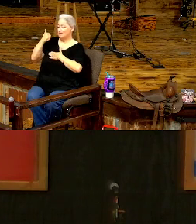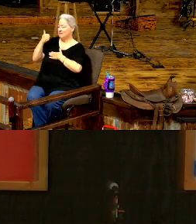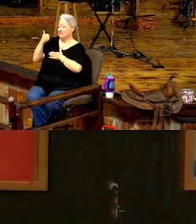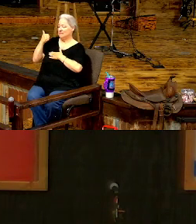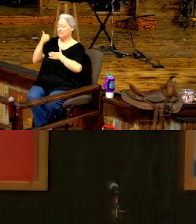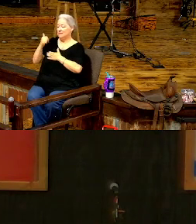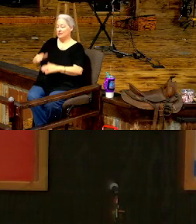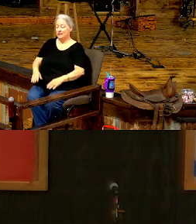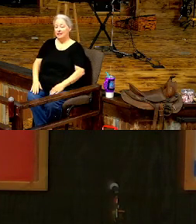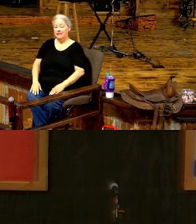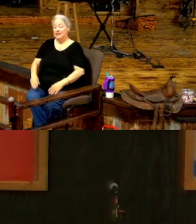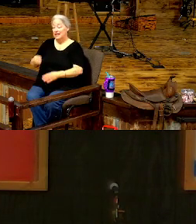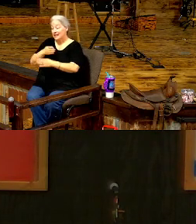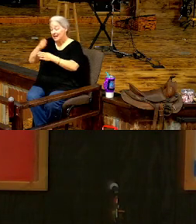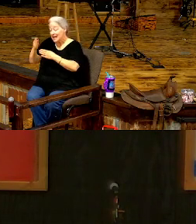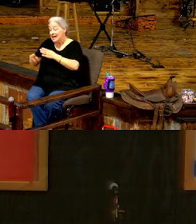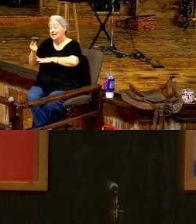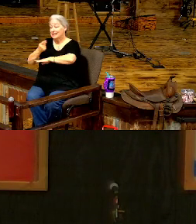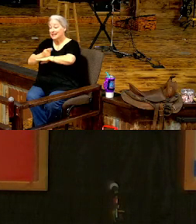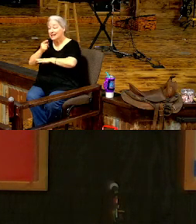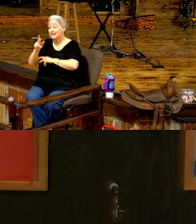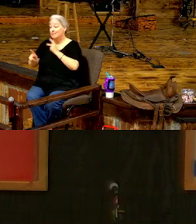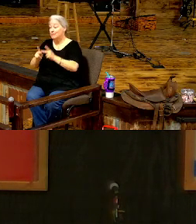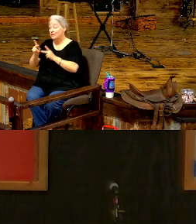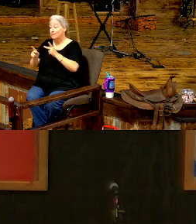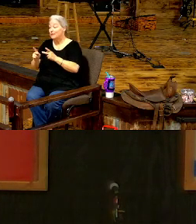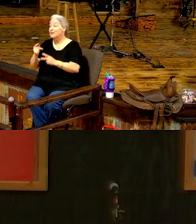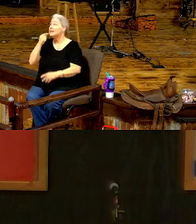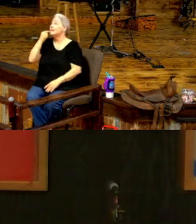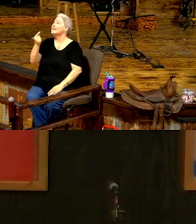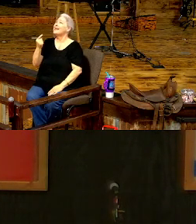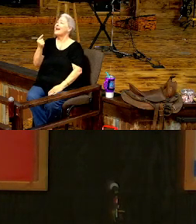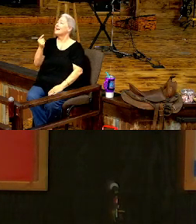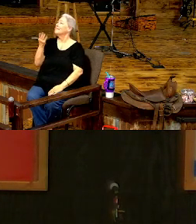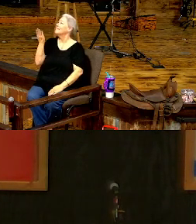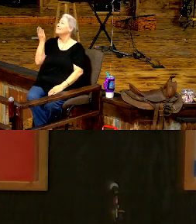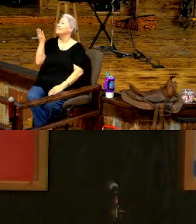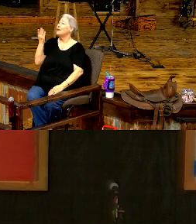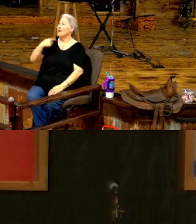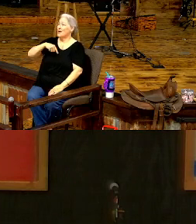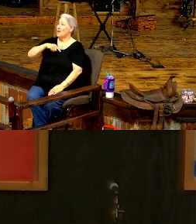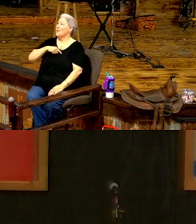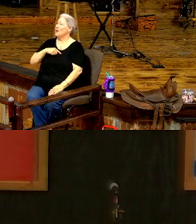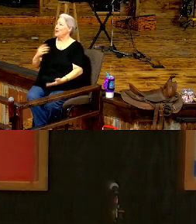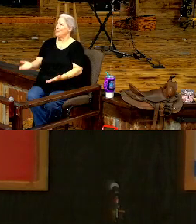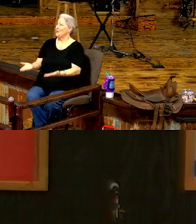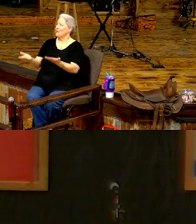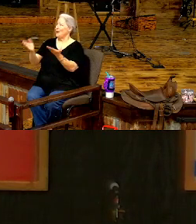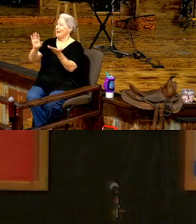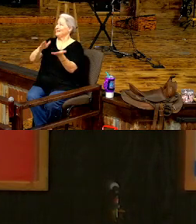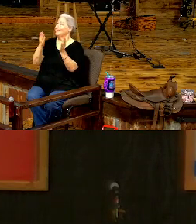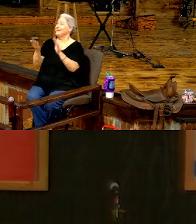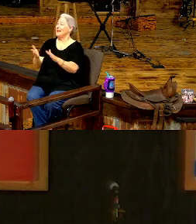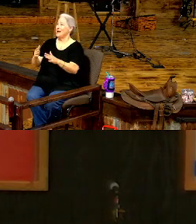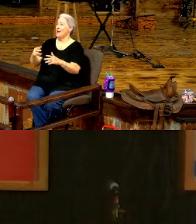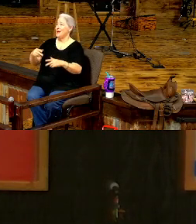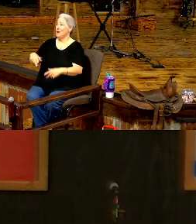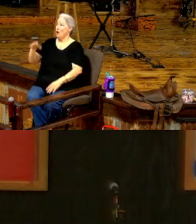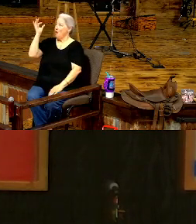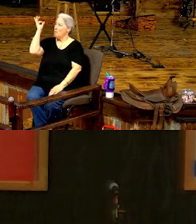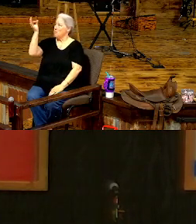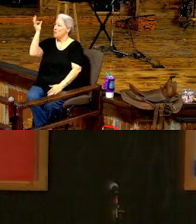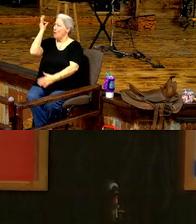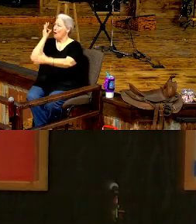It says that in the end days, people gonna come to him and say, hey, didn't we raise the dead? Didn't we prophesy in your name? Didn't